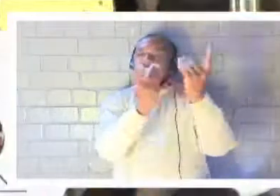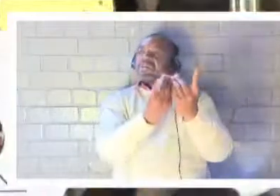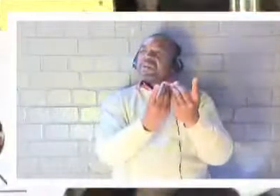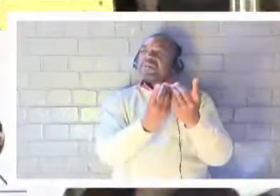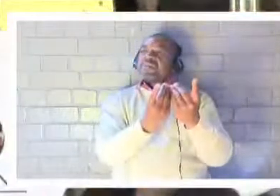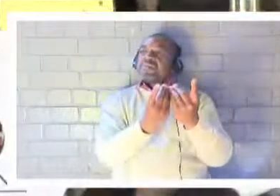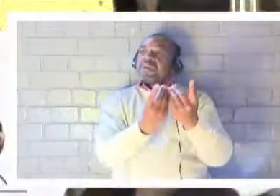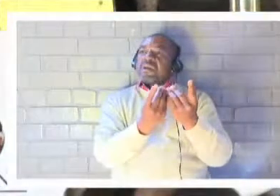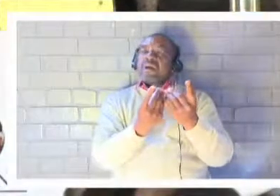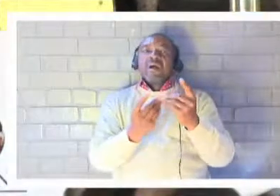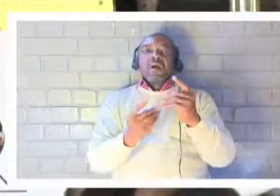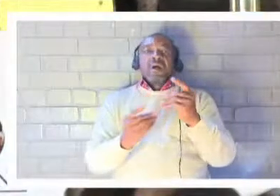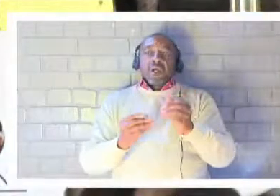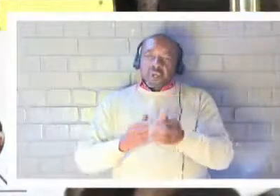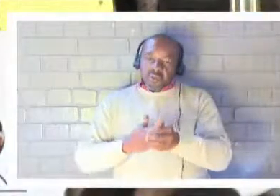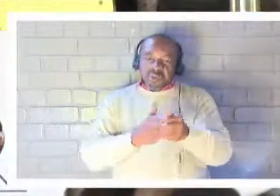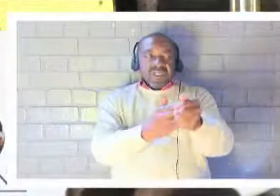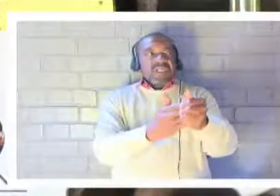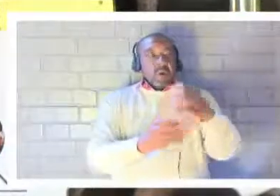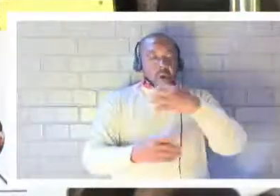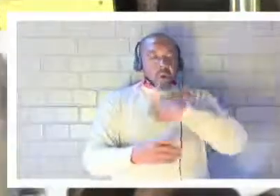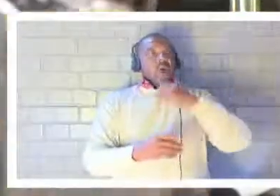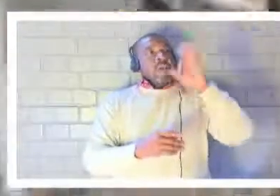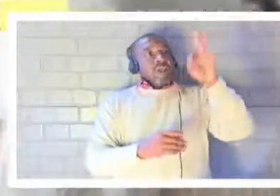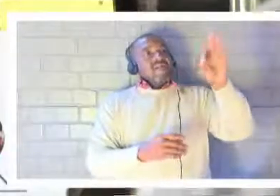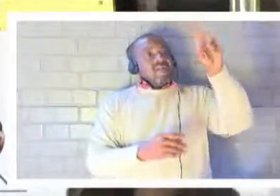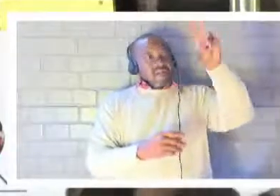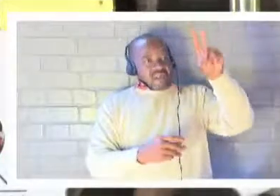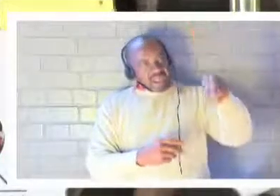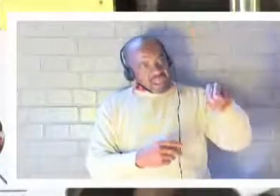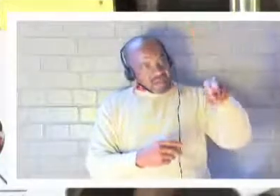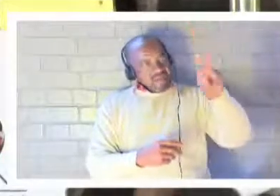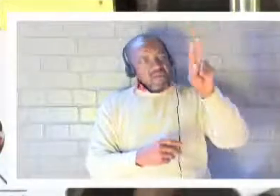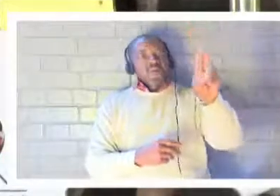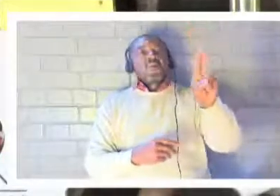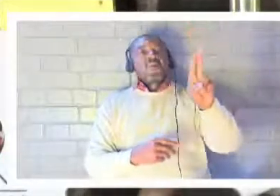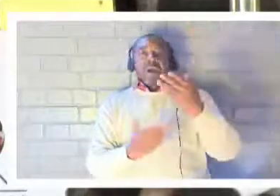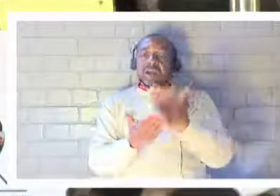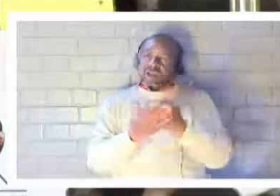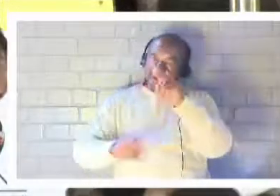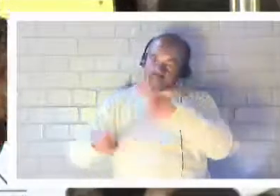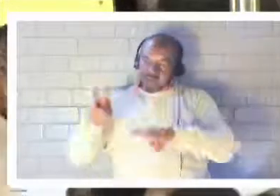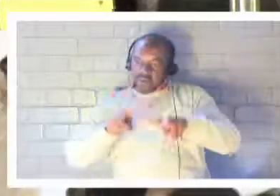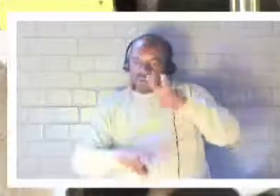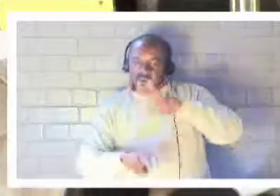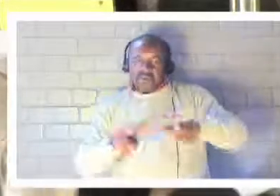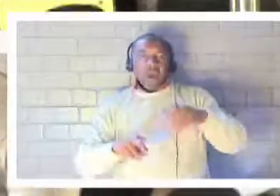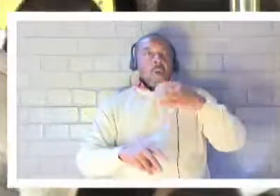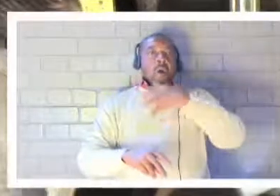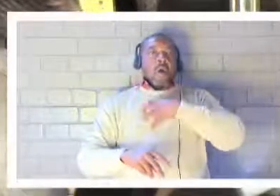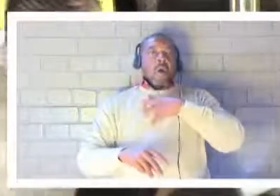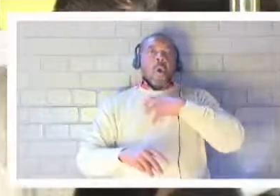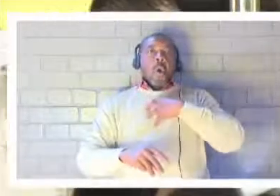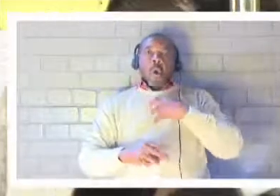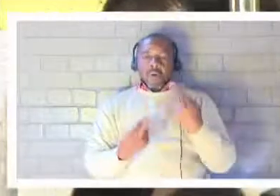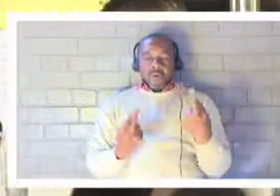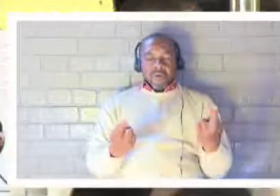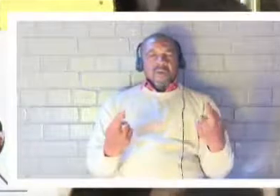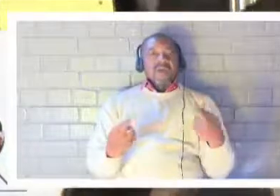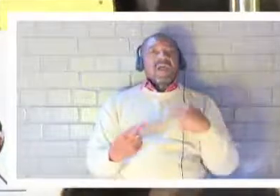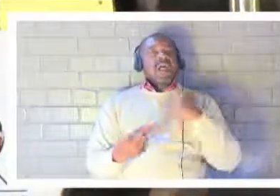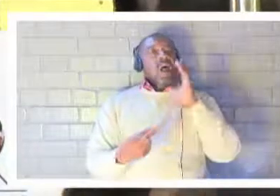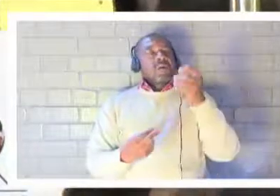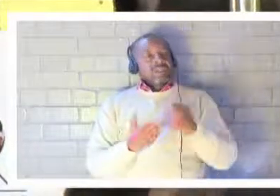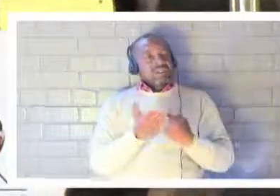capacitate our FMU for execution and monitoring our maintenance. So I'll give